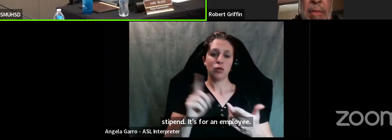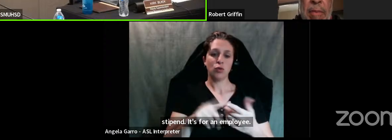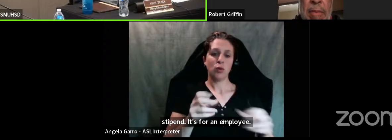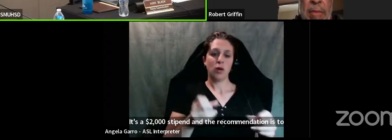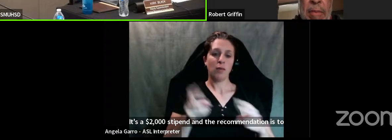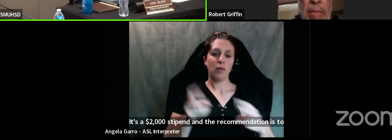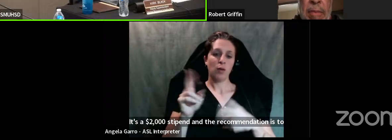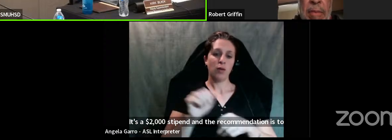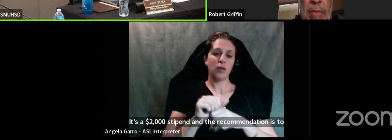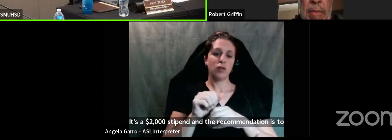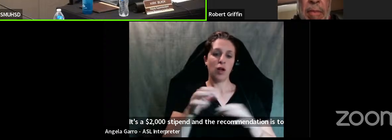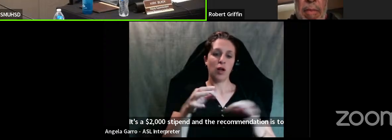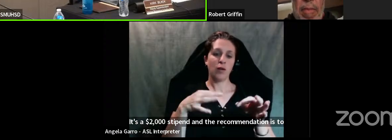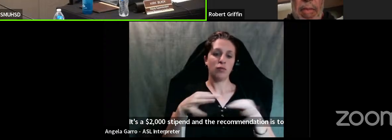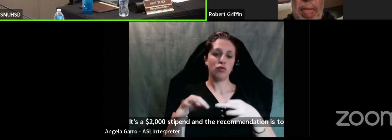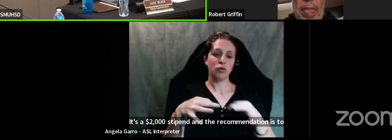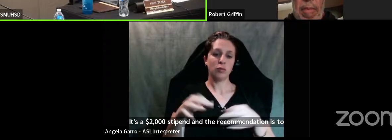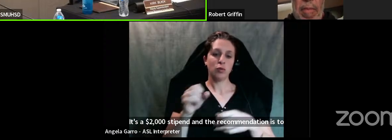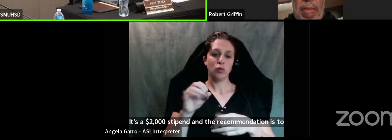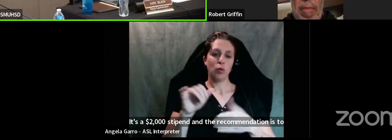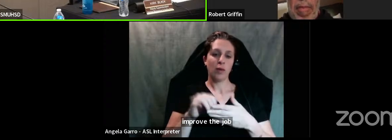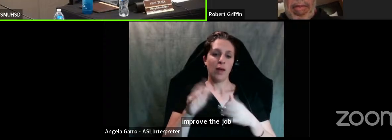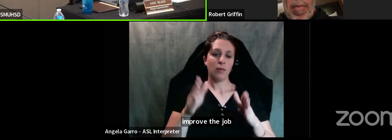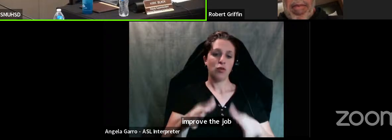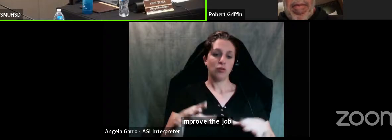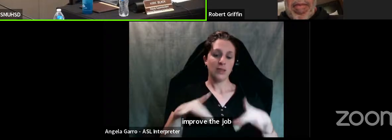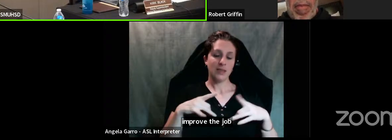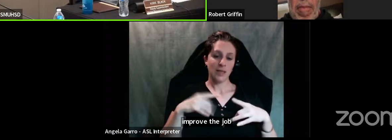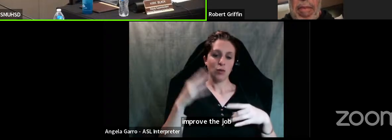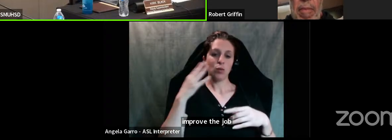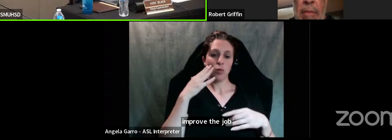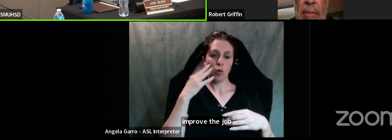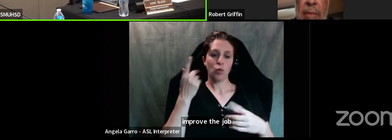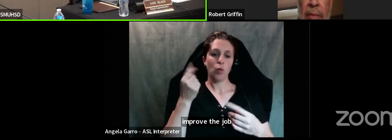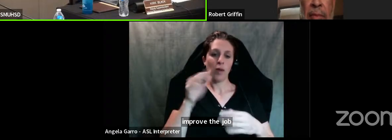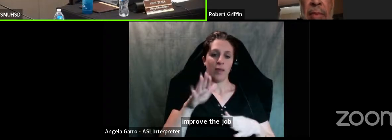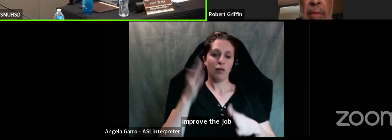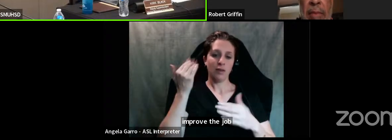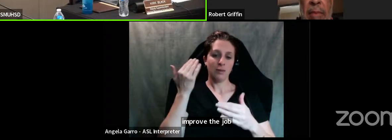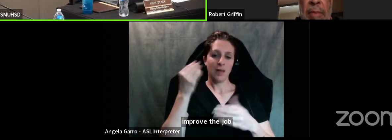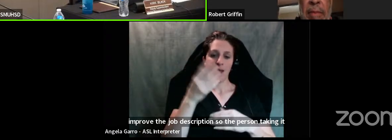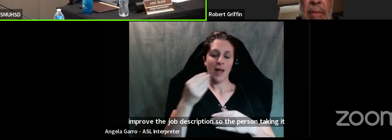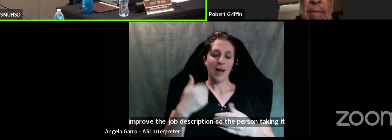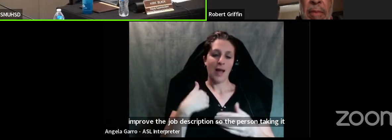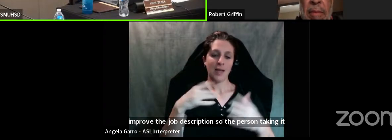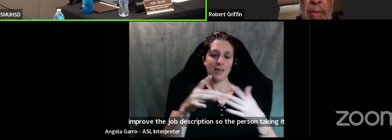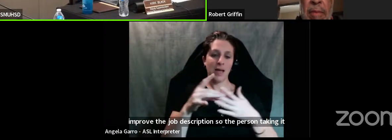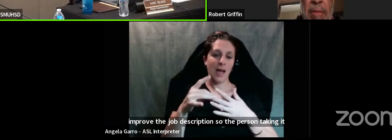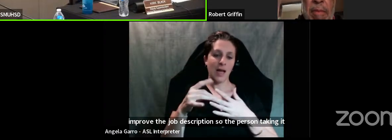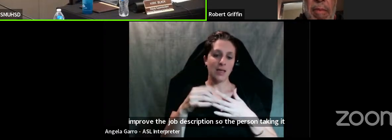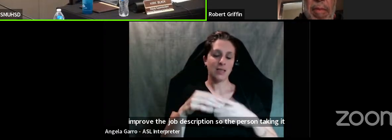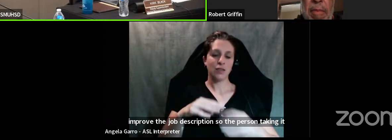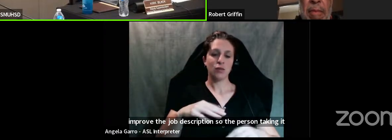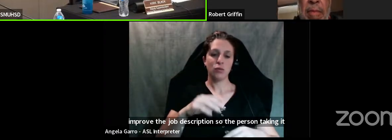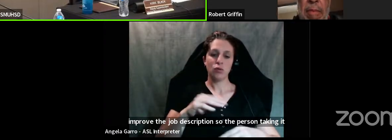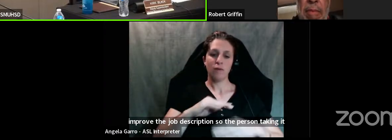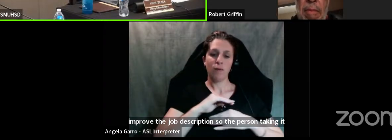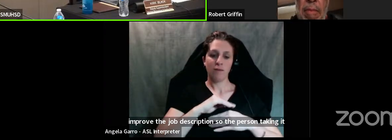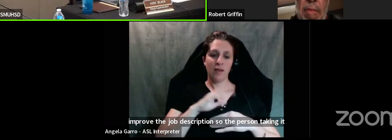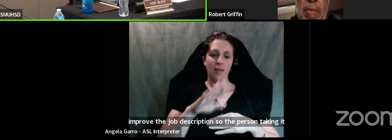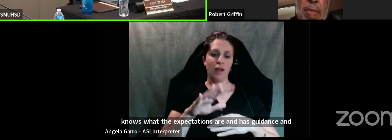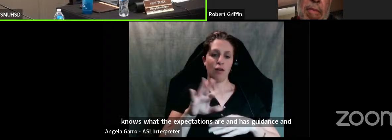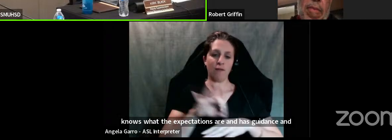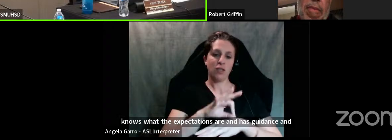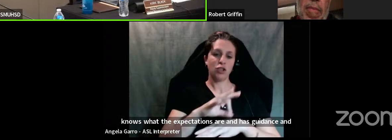job description so the person taking it knows what the expectations are and has guidance in fulfilling their